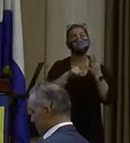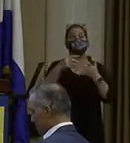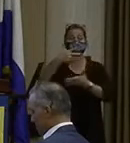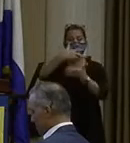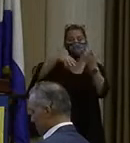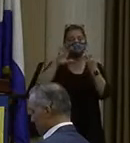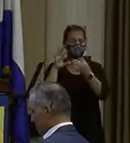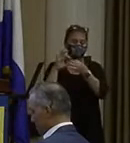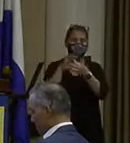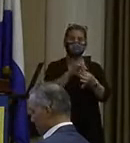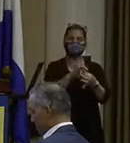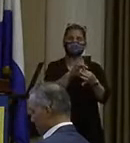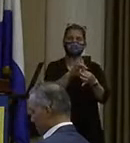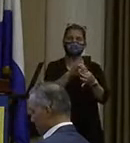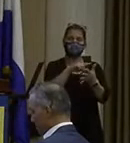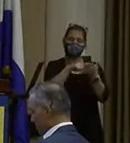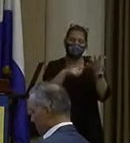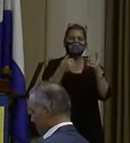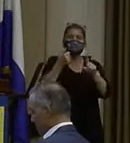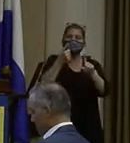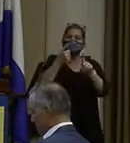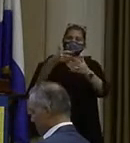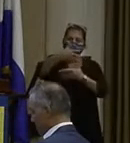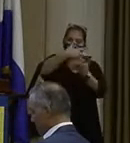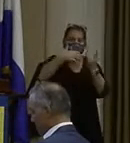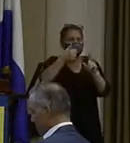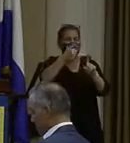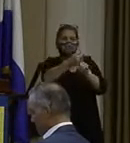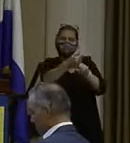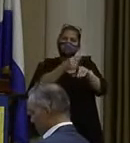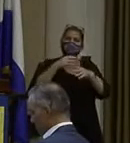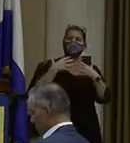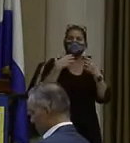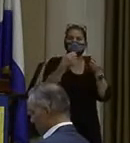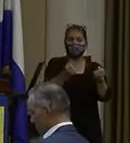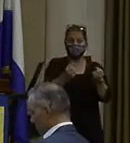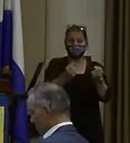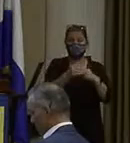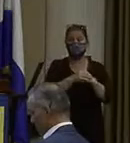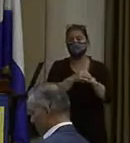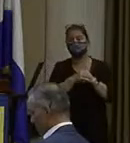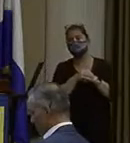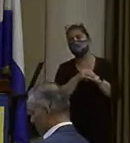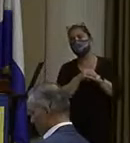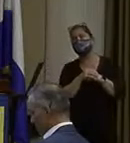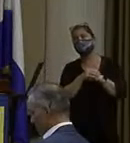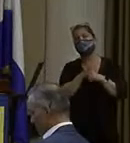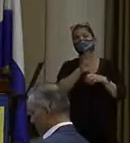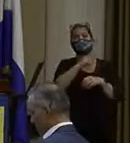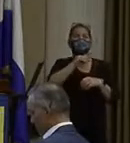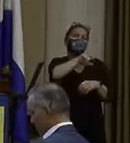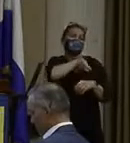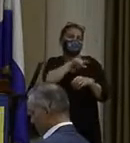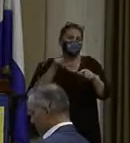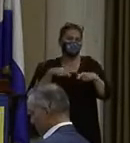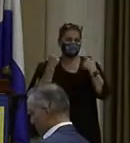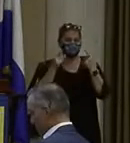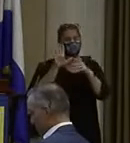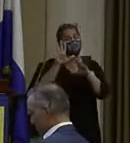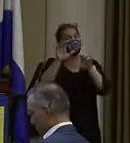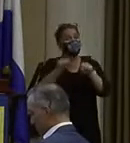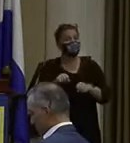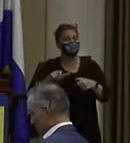social connectedness, have significant implications for older adults' health, wellness, and quality of life, and their ability to